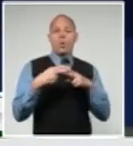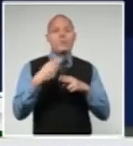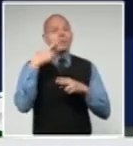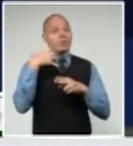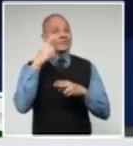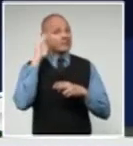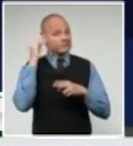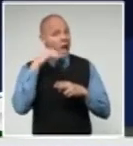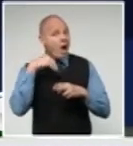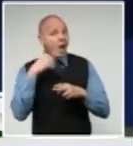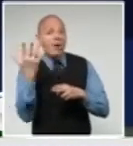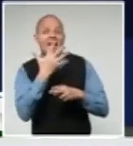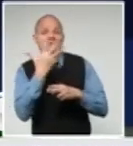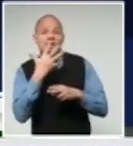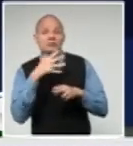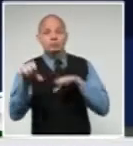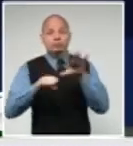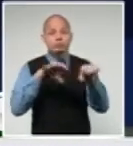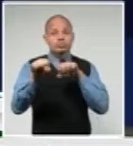all diagnosed cases.